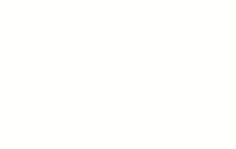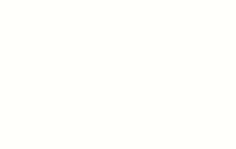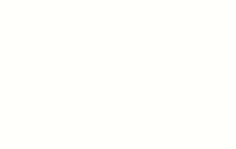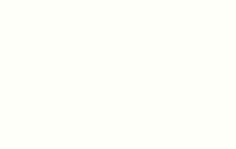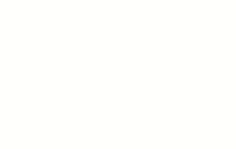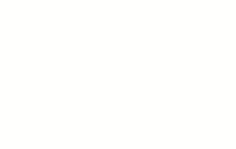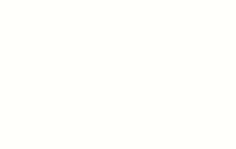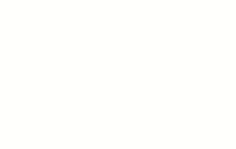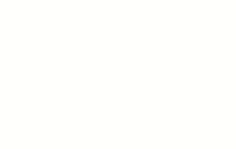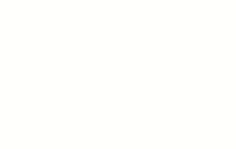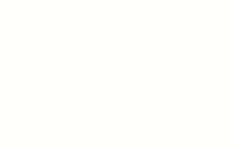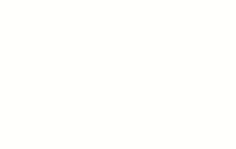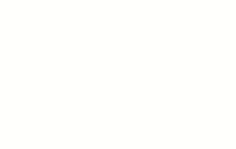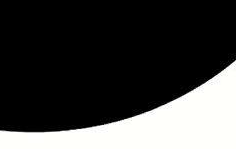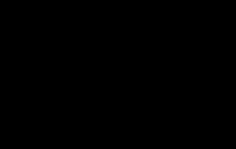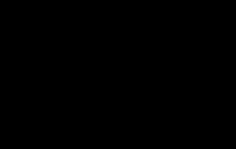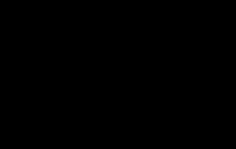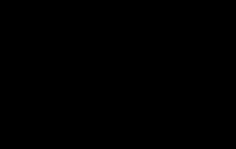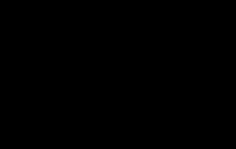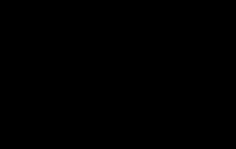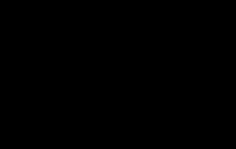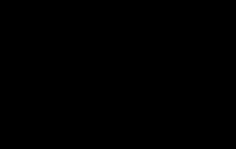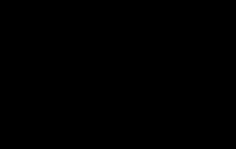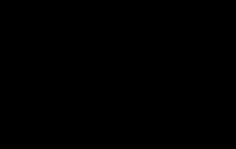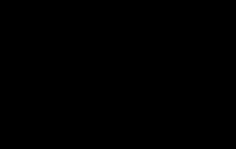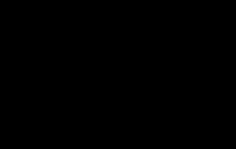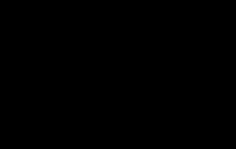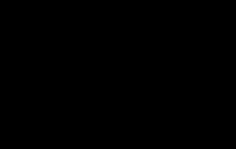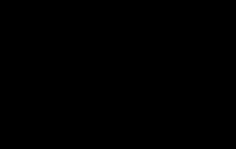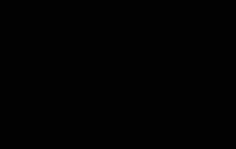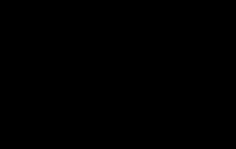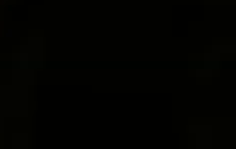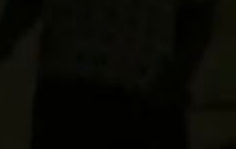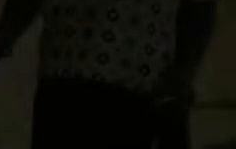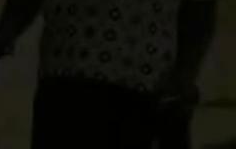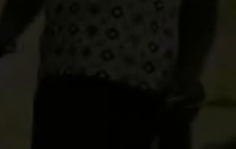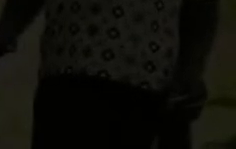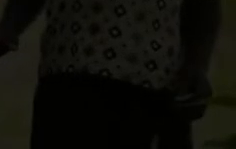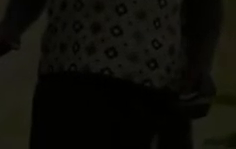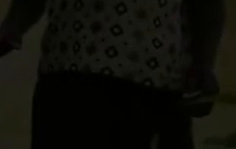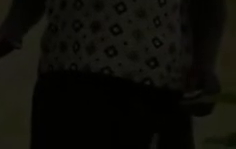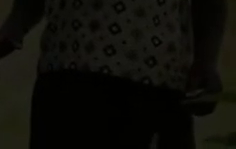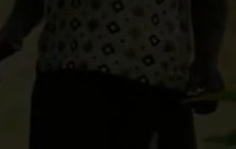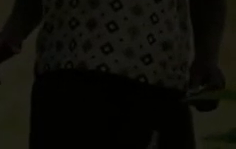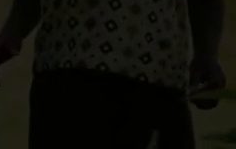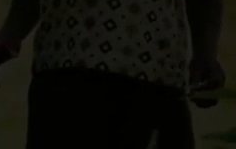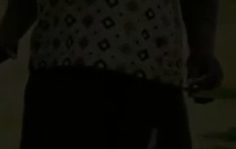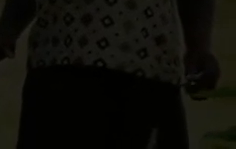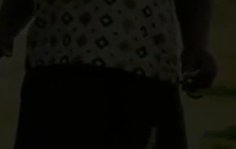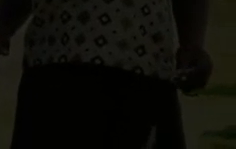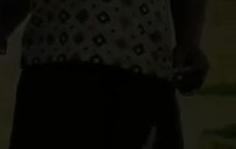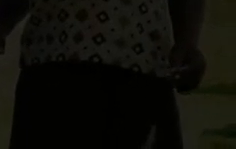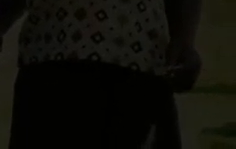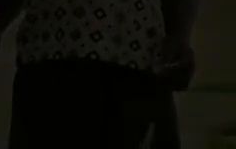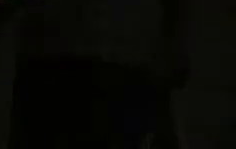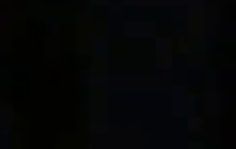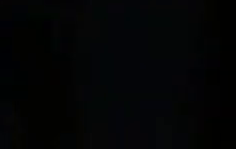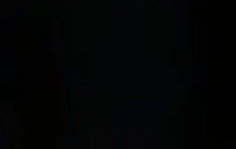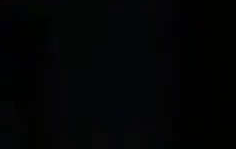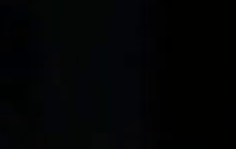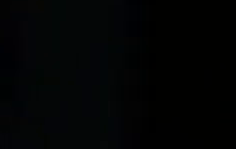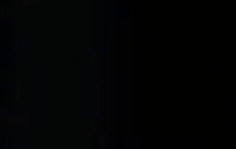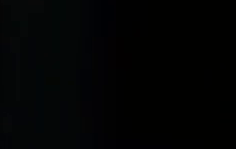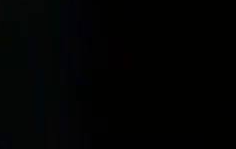has always been about Jesus. The motivation is a commission. For every nation a missionary has gone